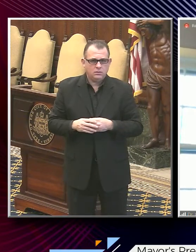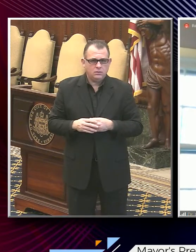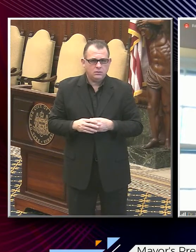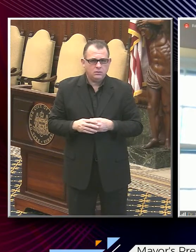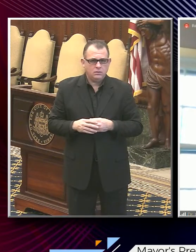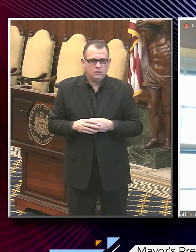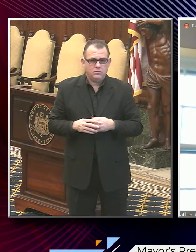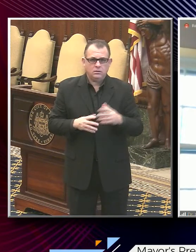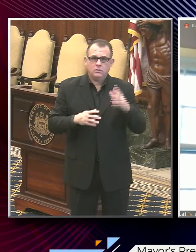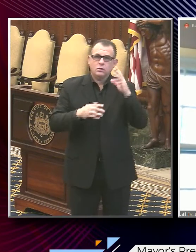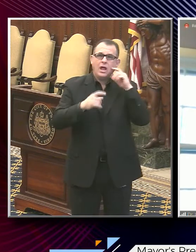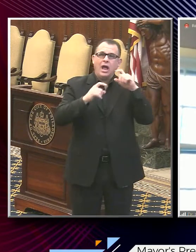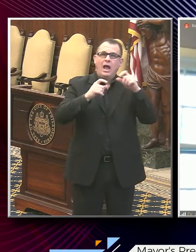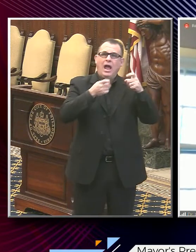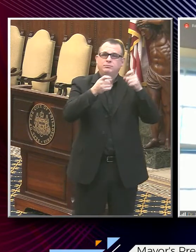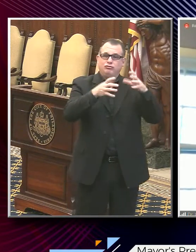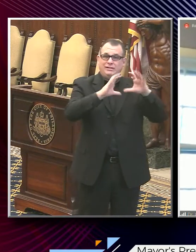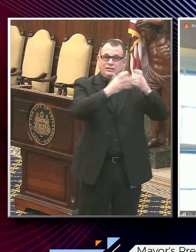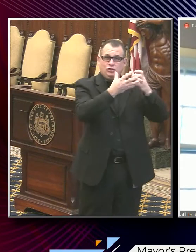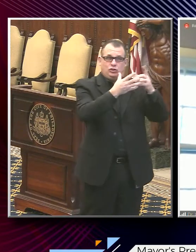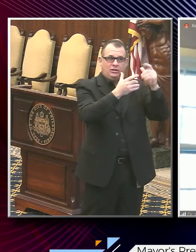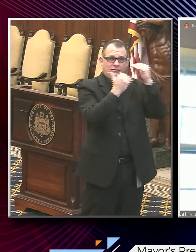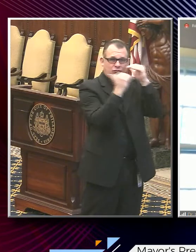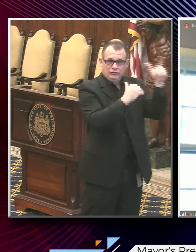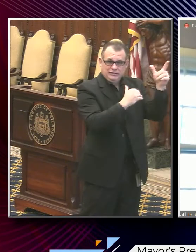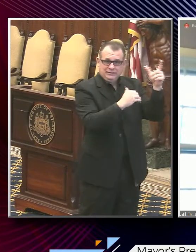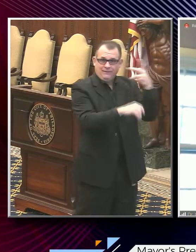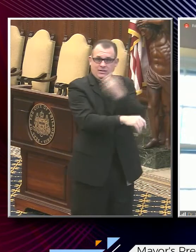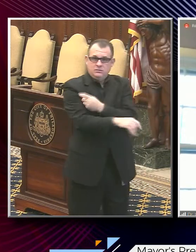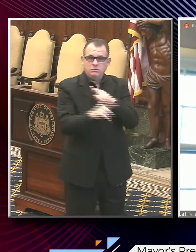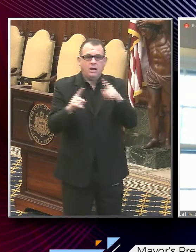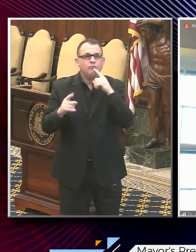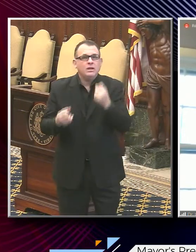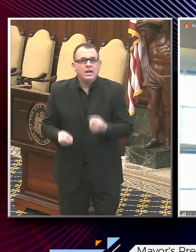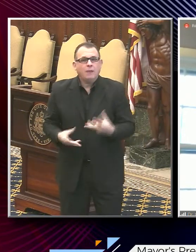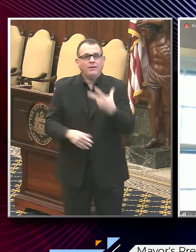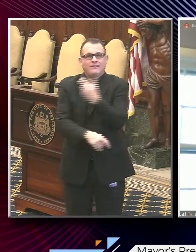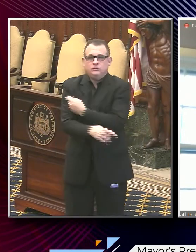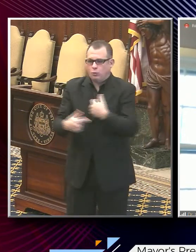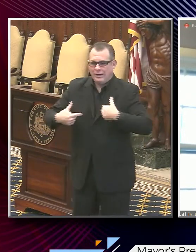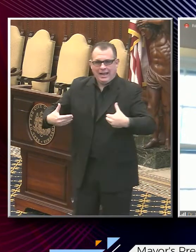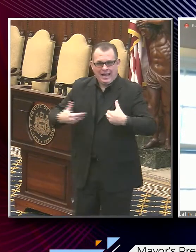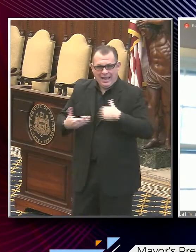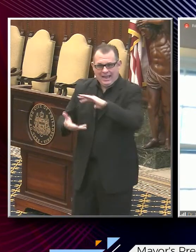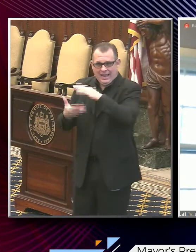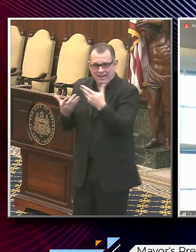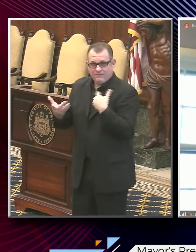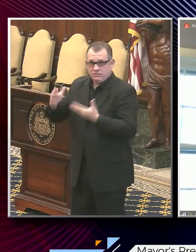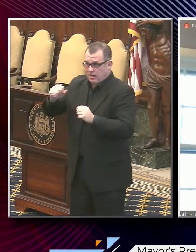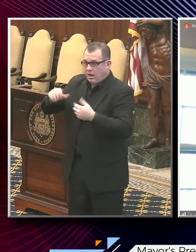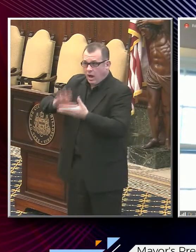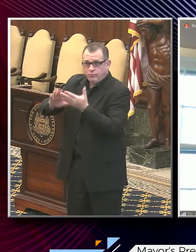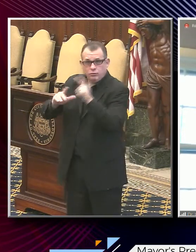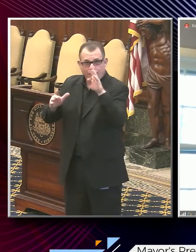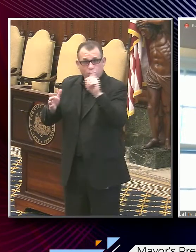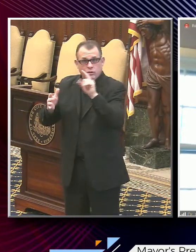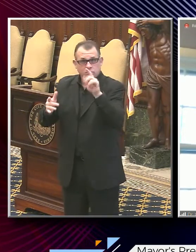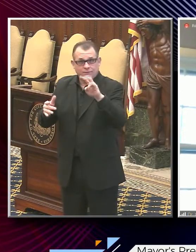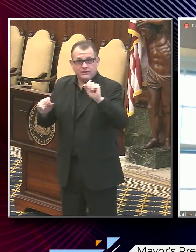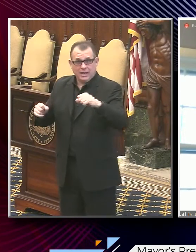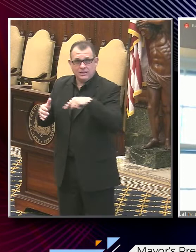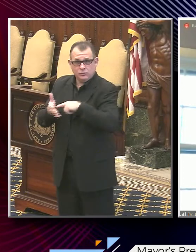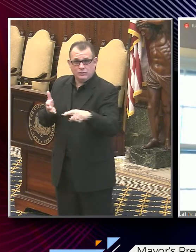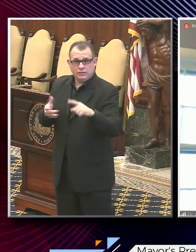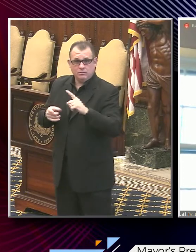of the vaccinations that's the limiting factor right now. It's the amount of vaccine. So we could run 24/7 too, but if there's no vaccine to give